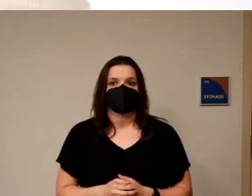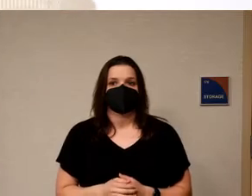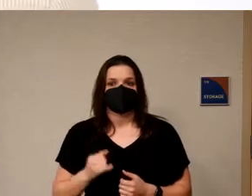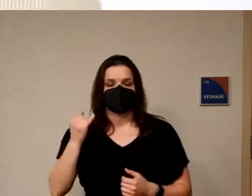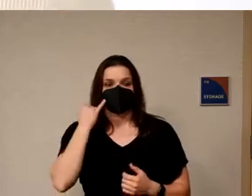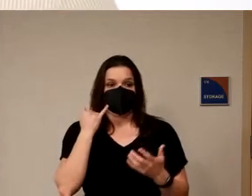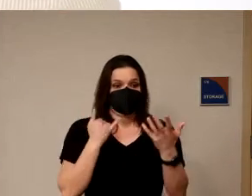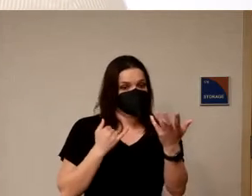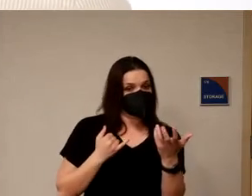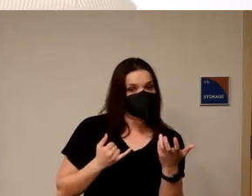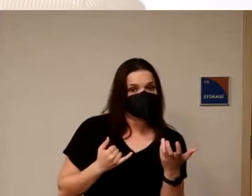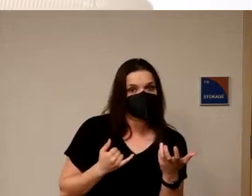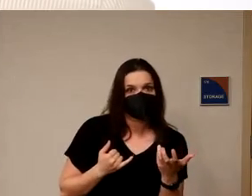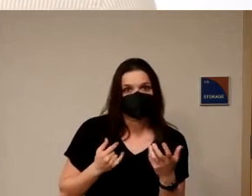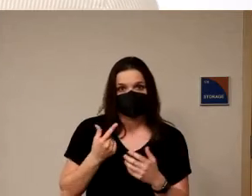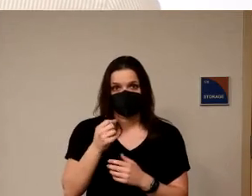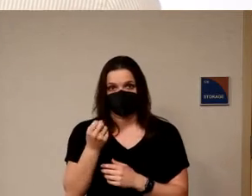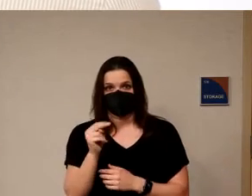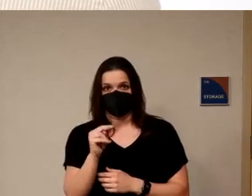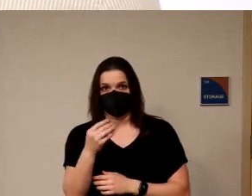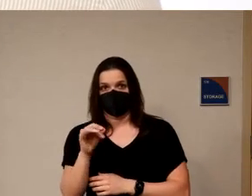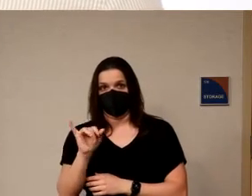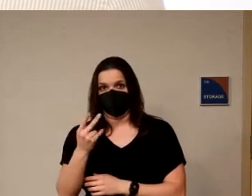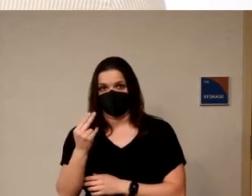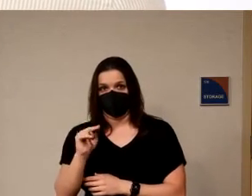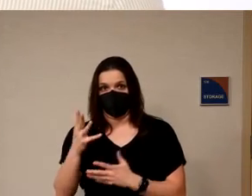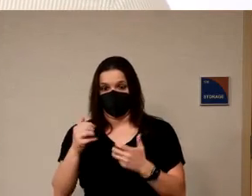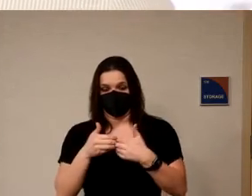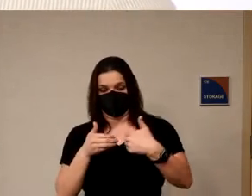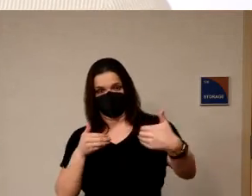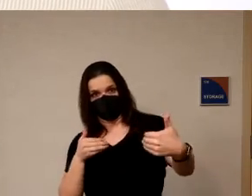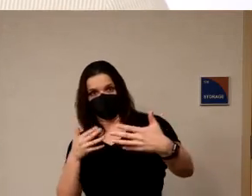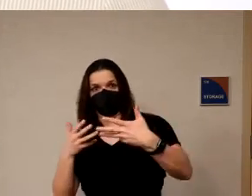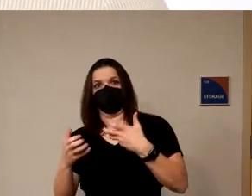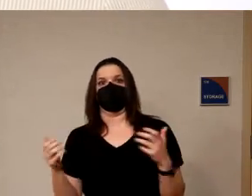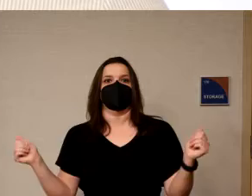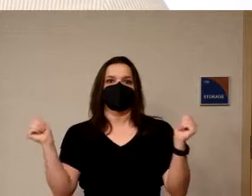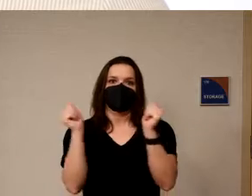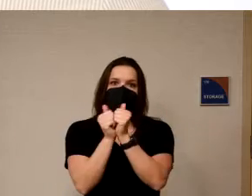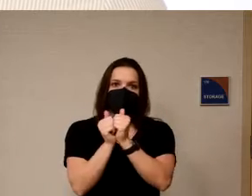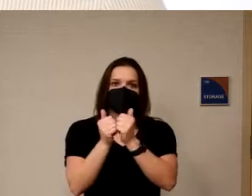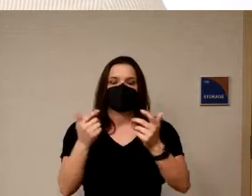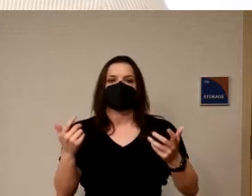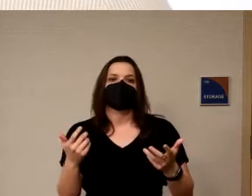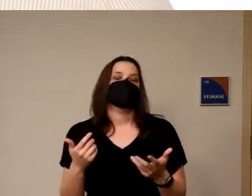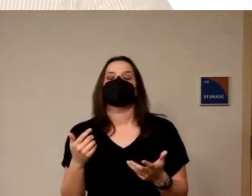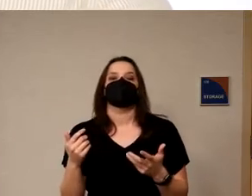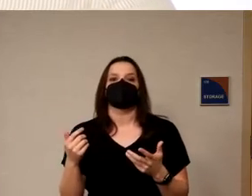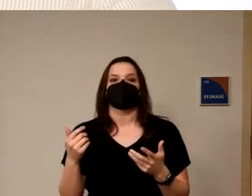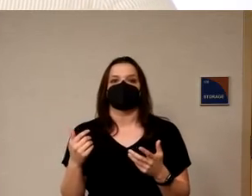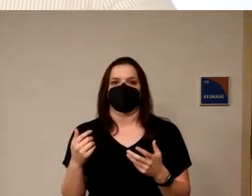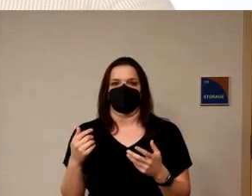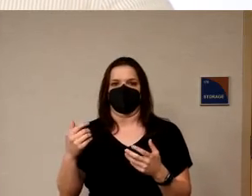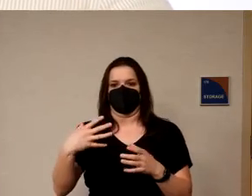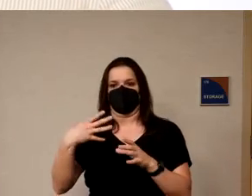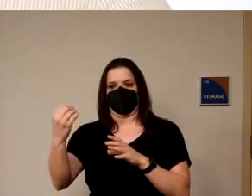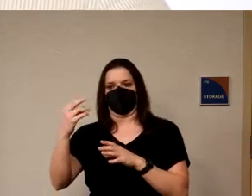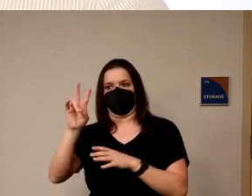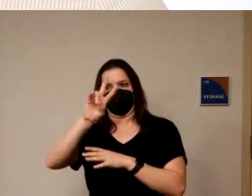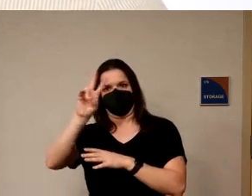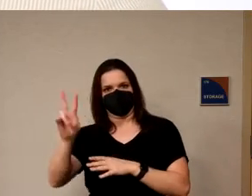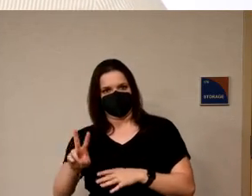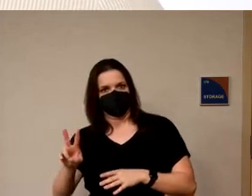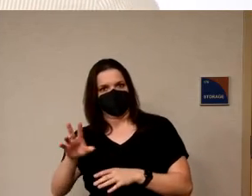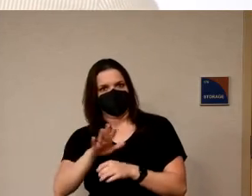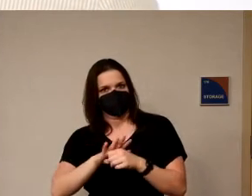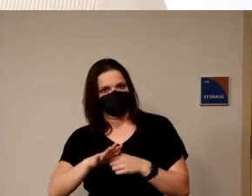Whether they would want that. Do Goshen and Ivanhoe want to be separated? Do they want to be together to be kind of this outside Visalia